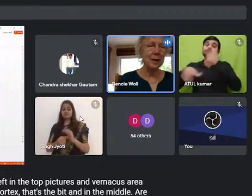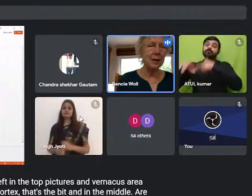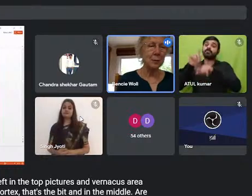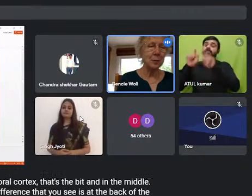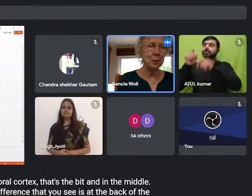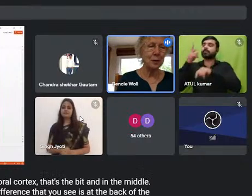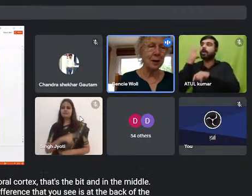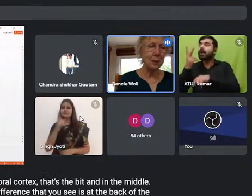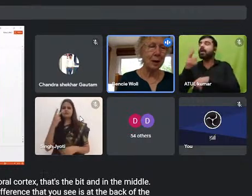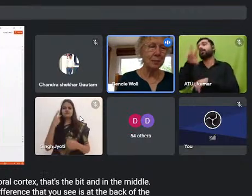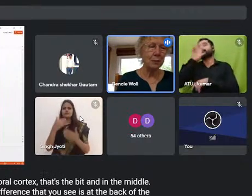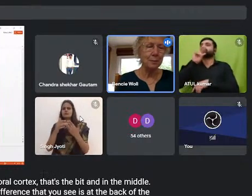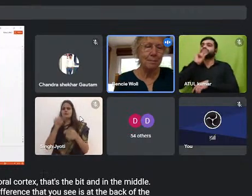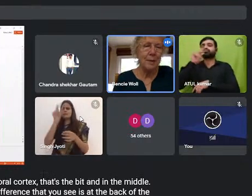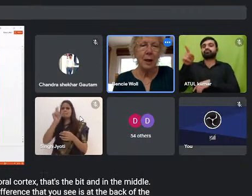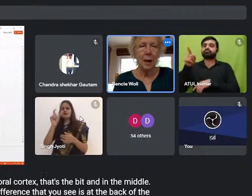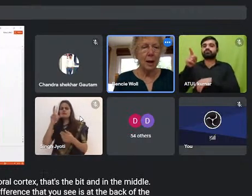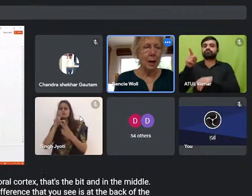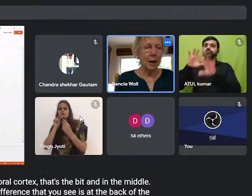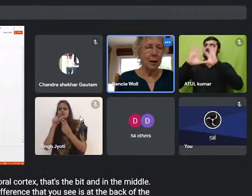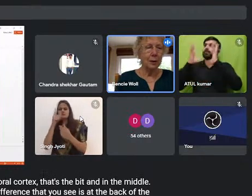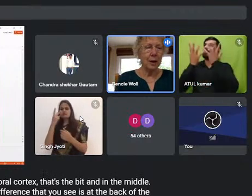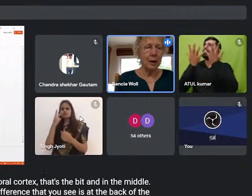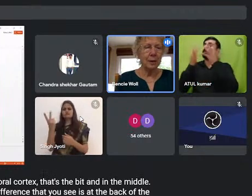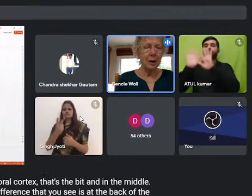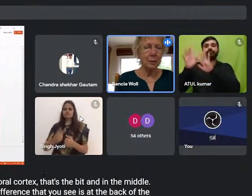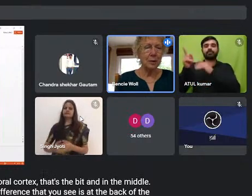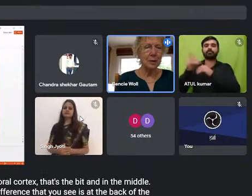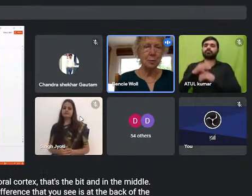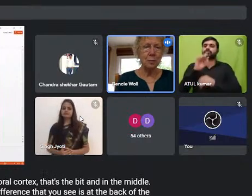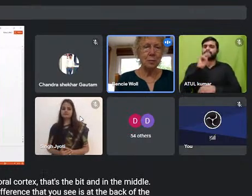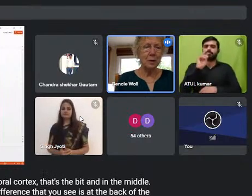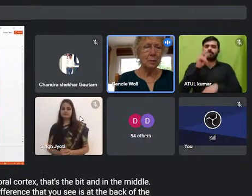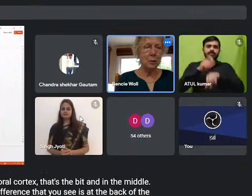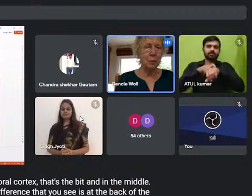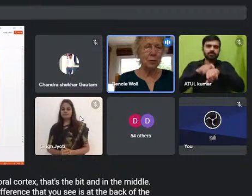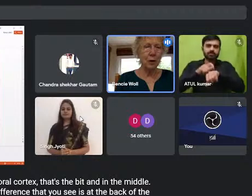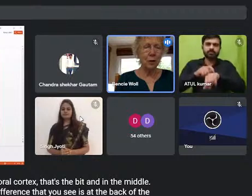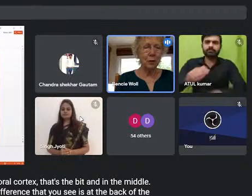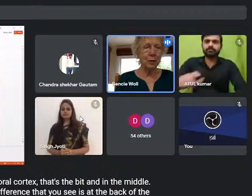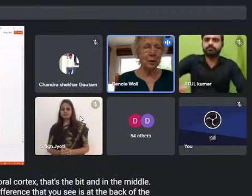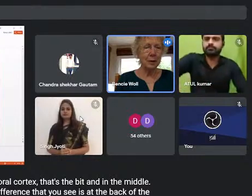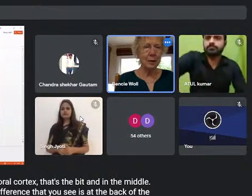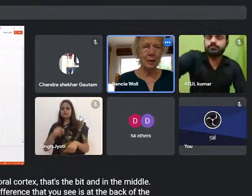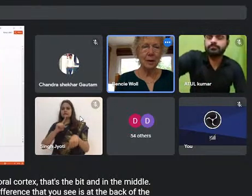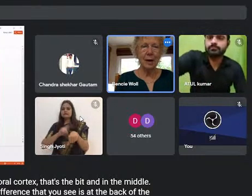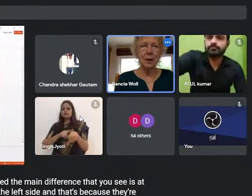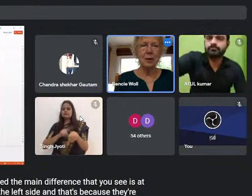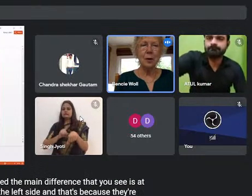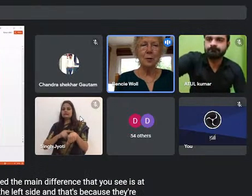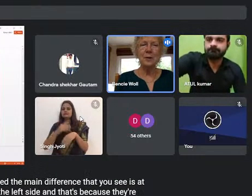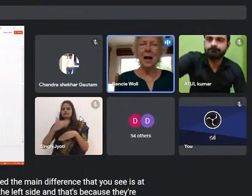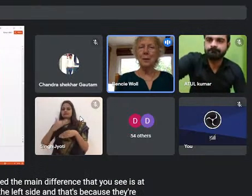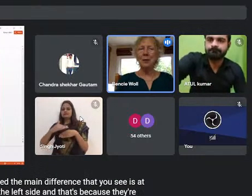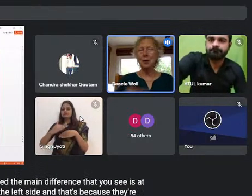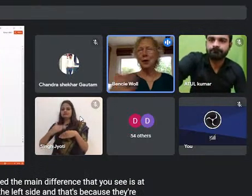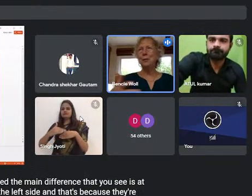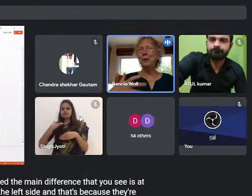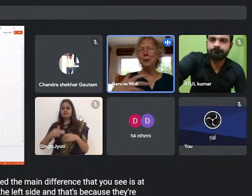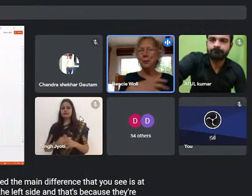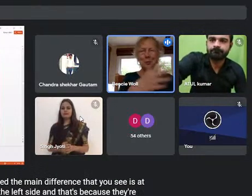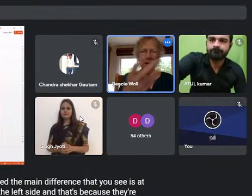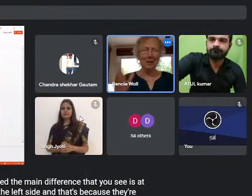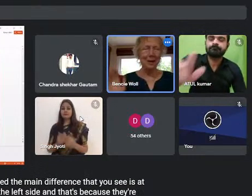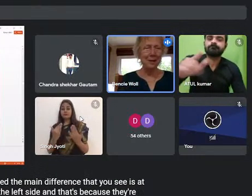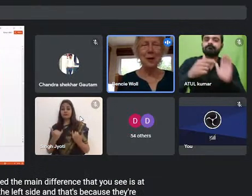somebody speaking, it was pretty low level. Okay, time is moving on. So now let me